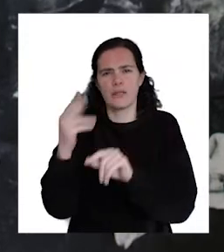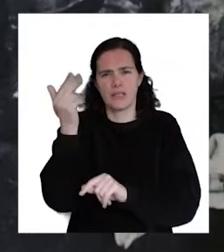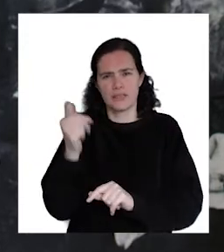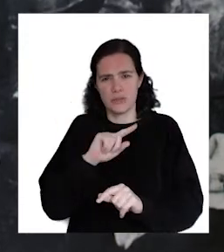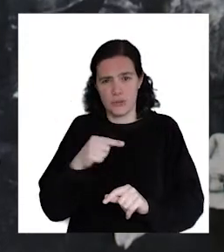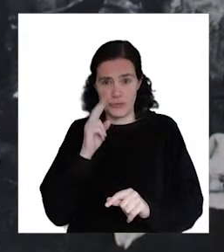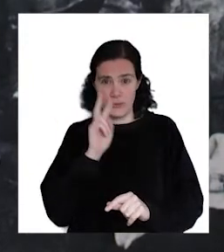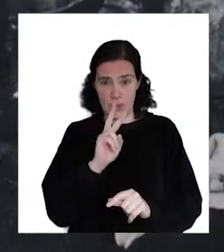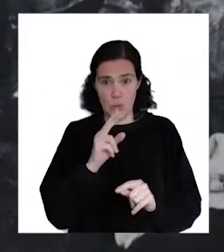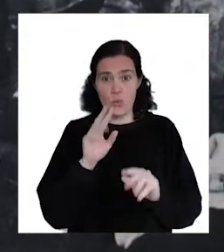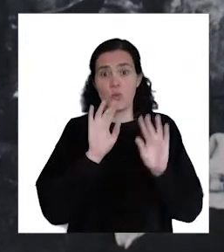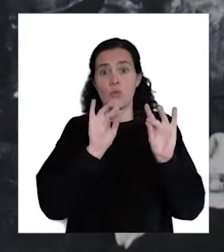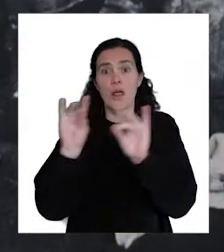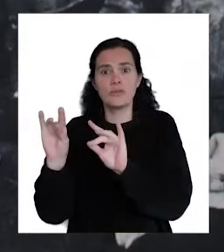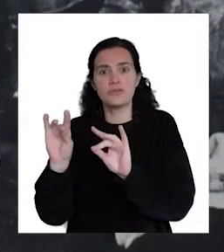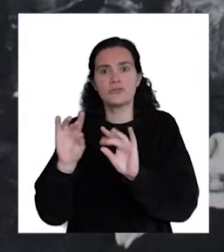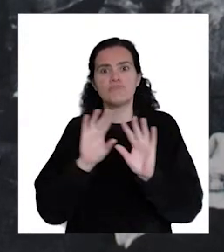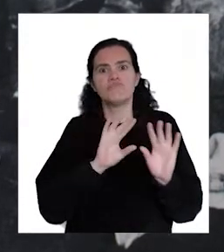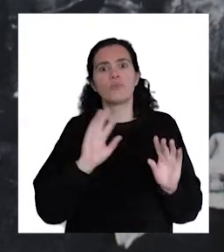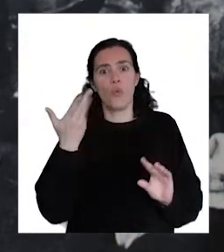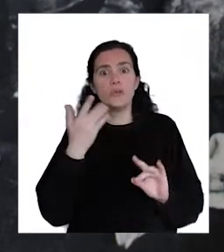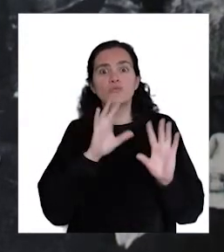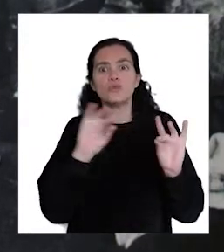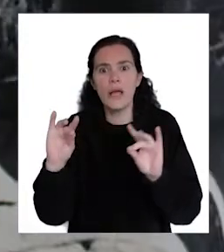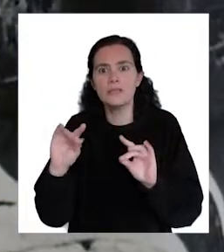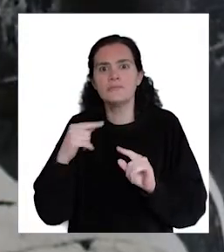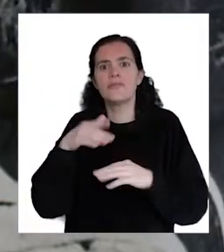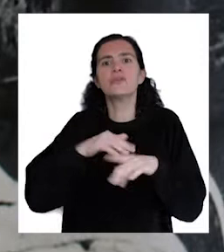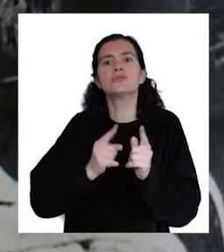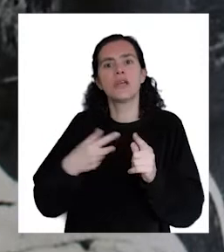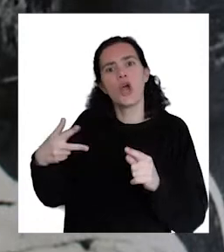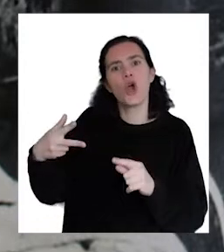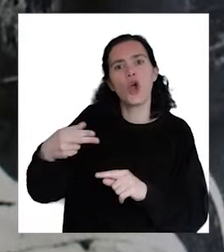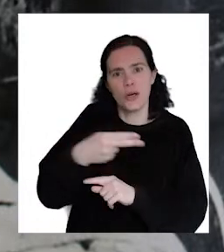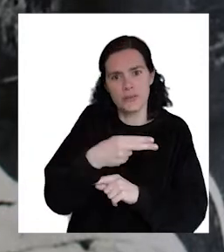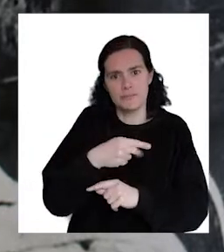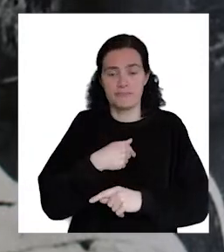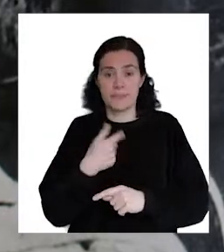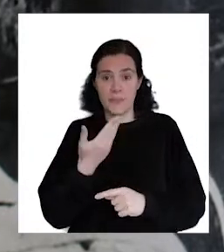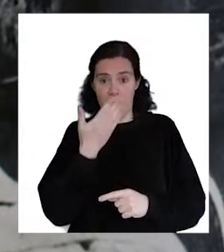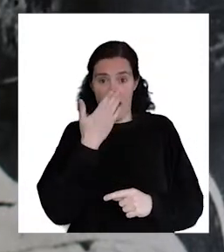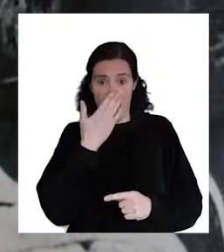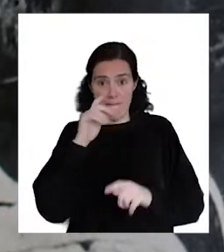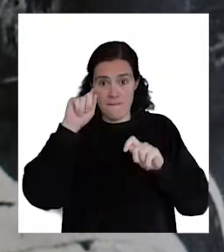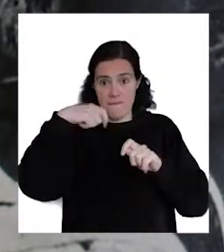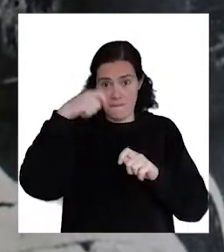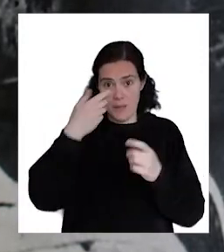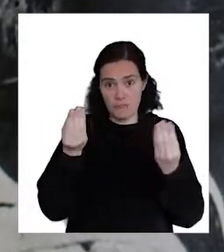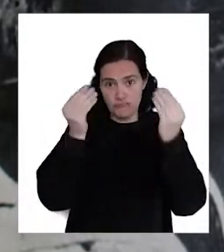interesting in collages is that with a collage, you cut. As a filmmaker, you